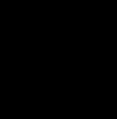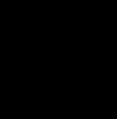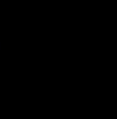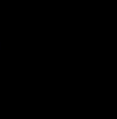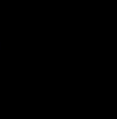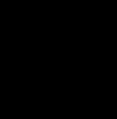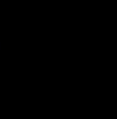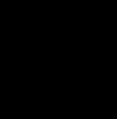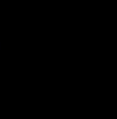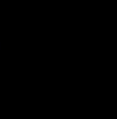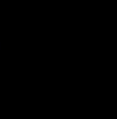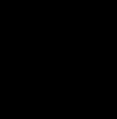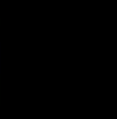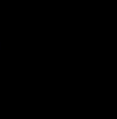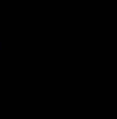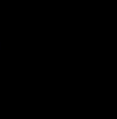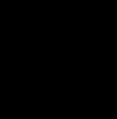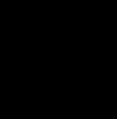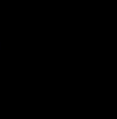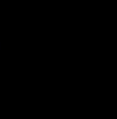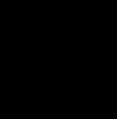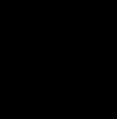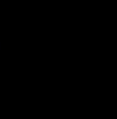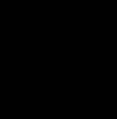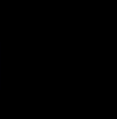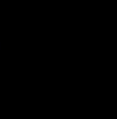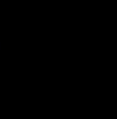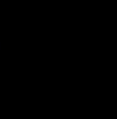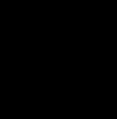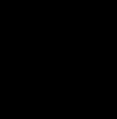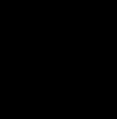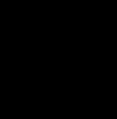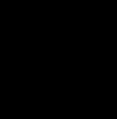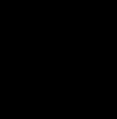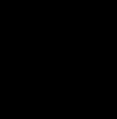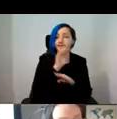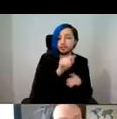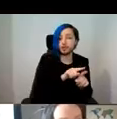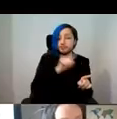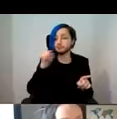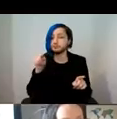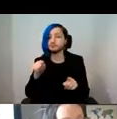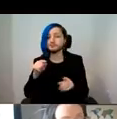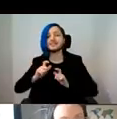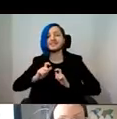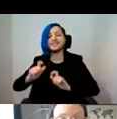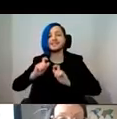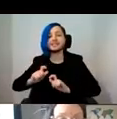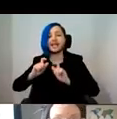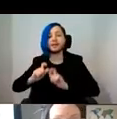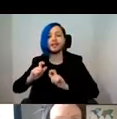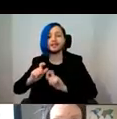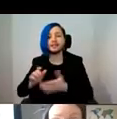enable different potential solutions in the future, and sustainability, and implies